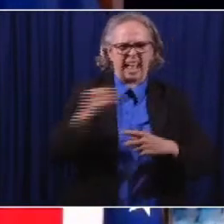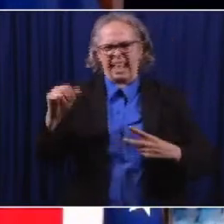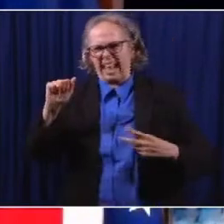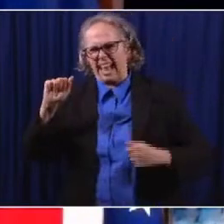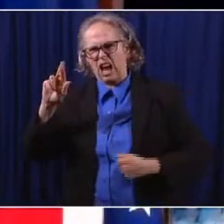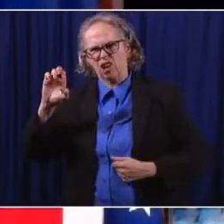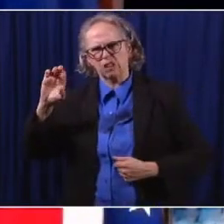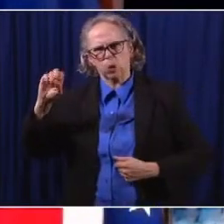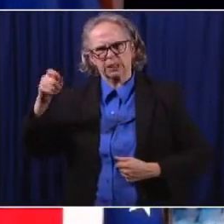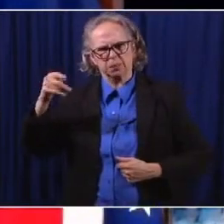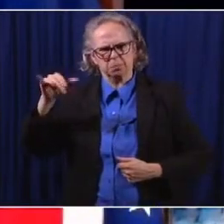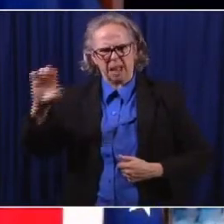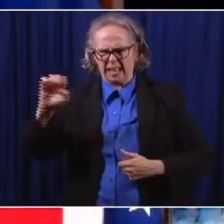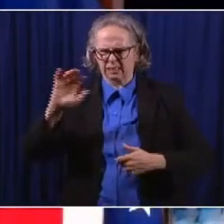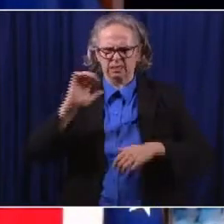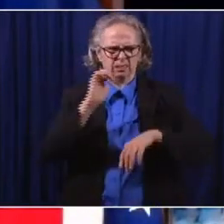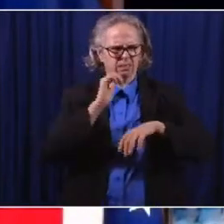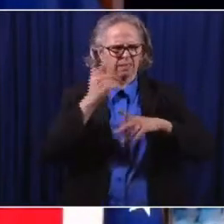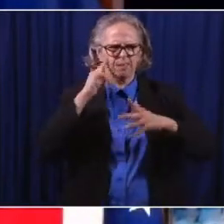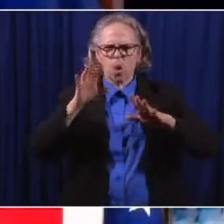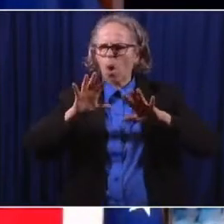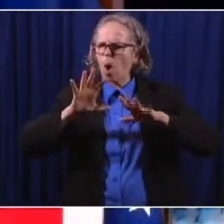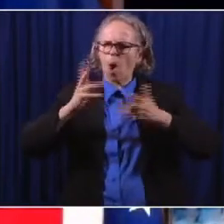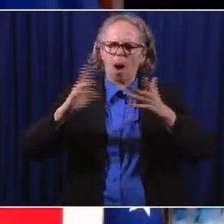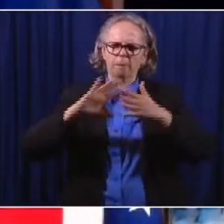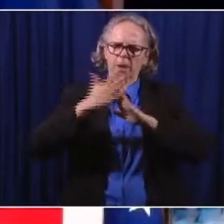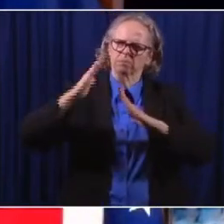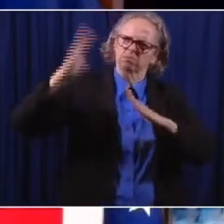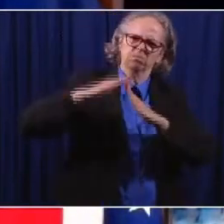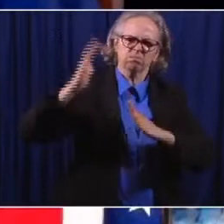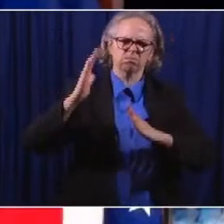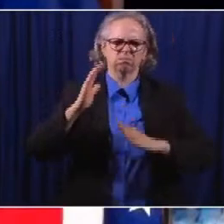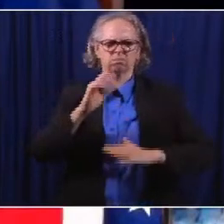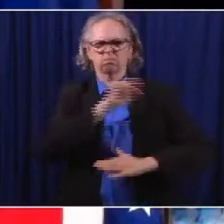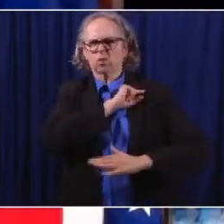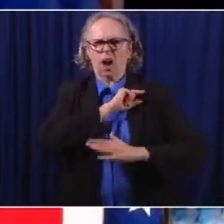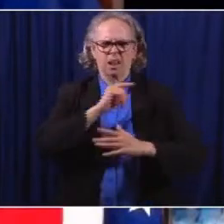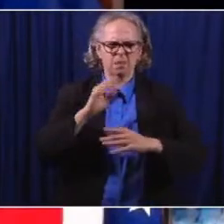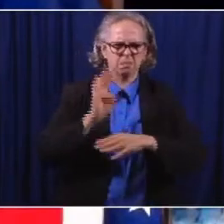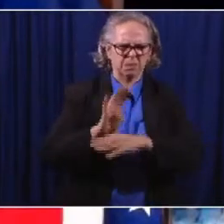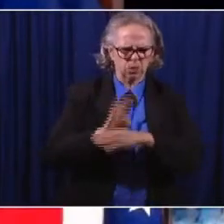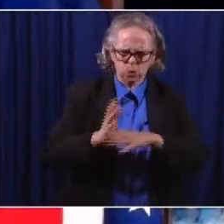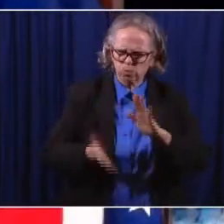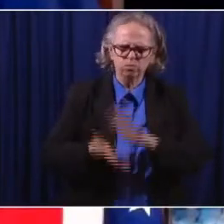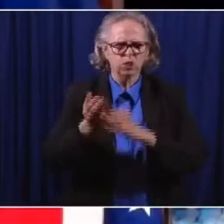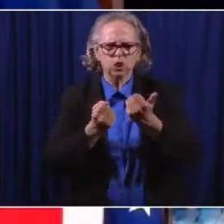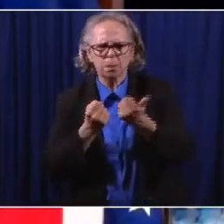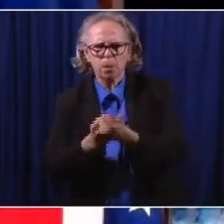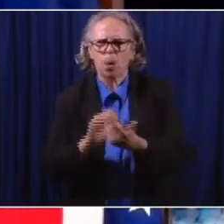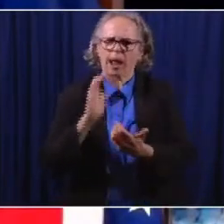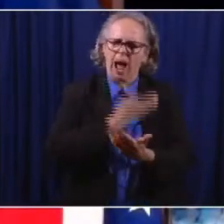line and primed to continue to be a driver of our economic